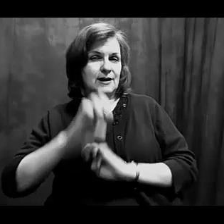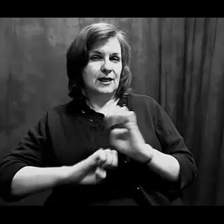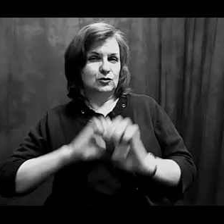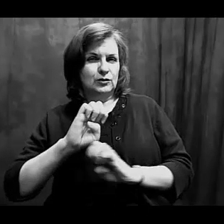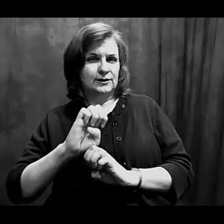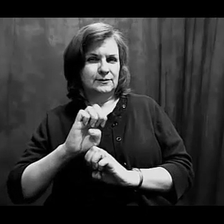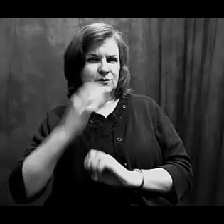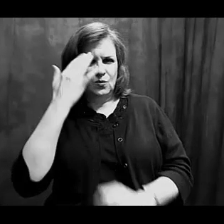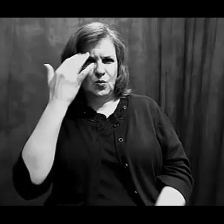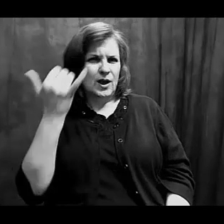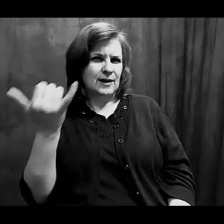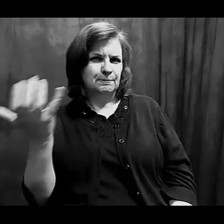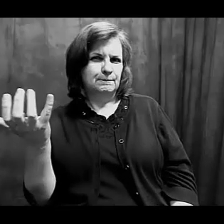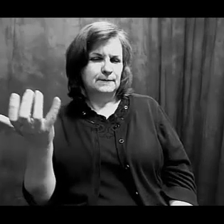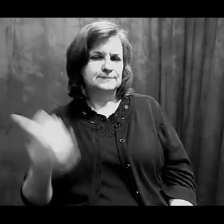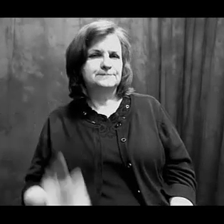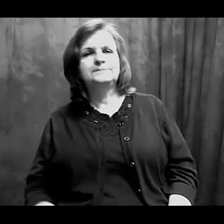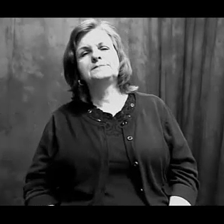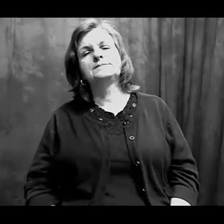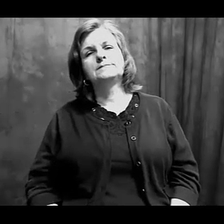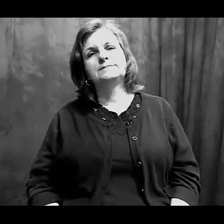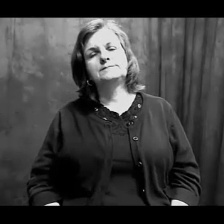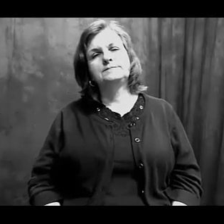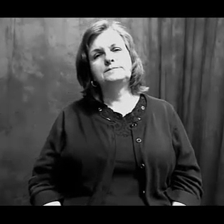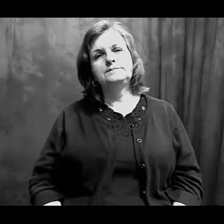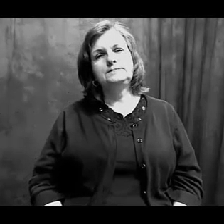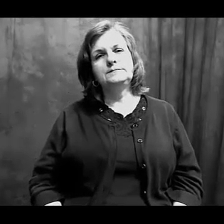gaining electrons. Why?